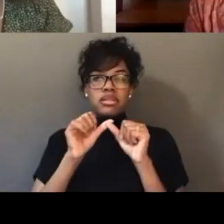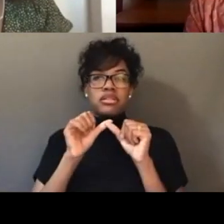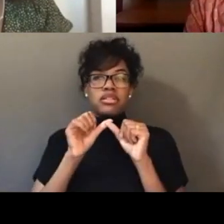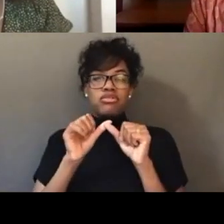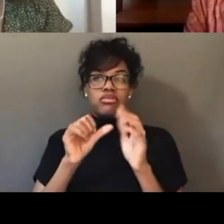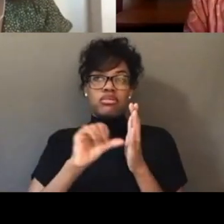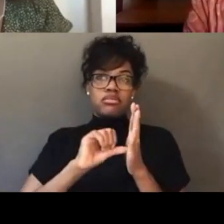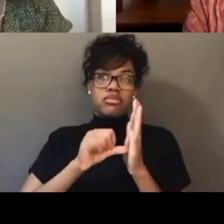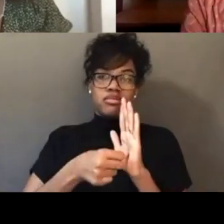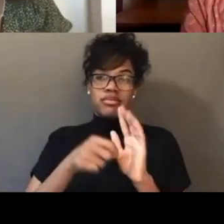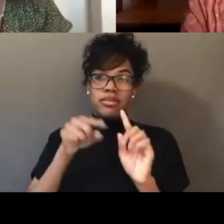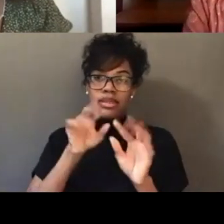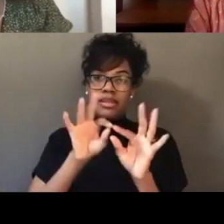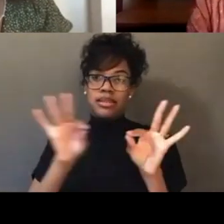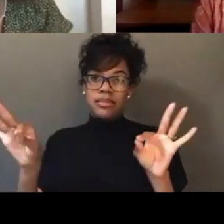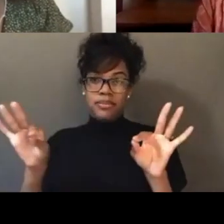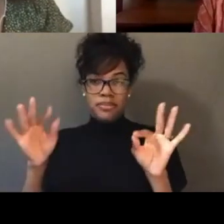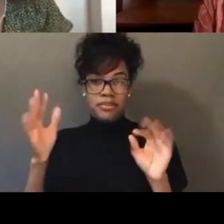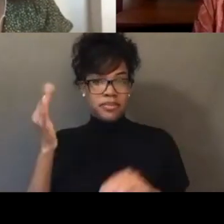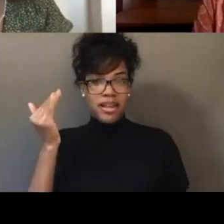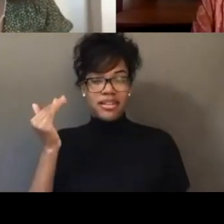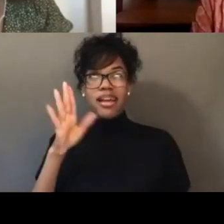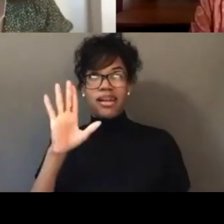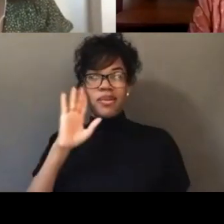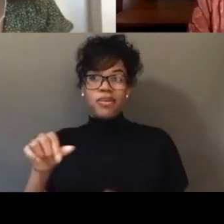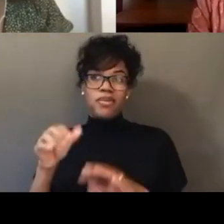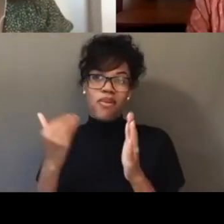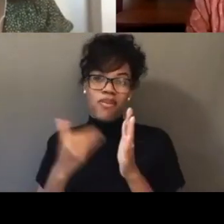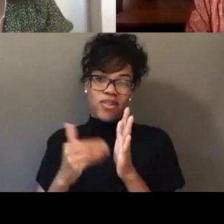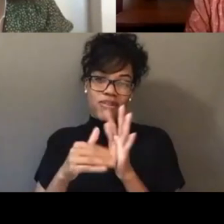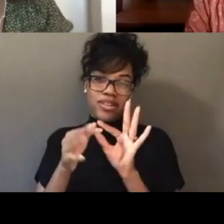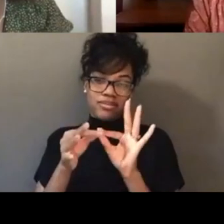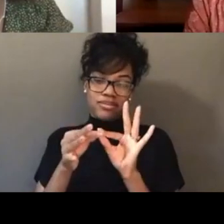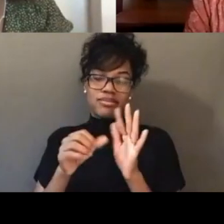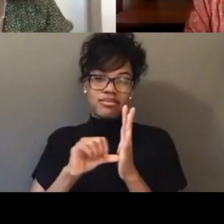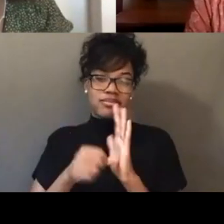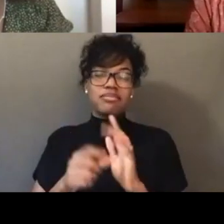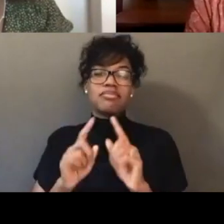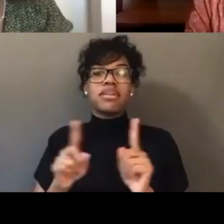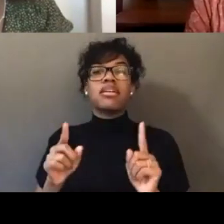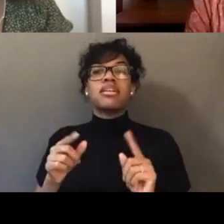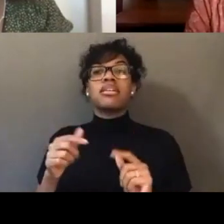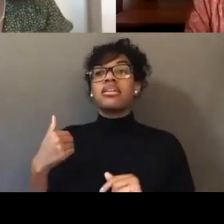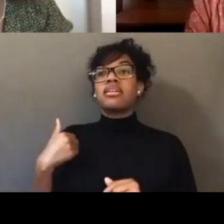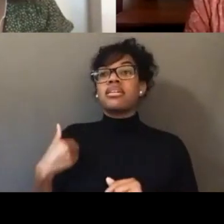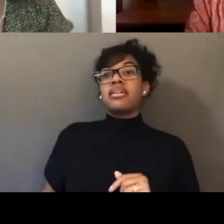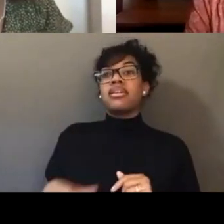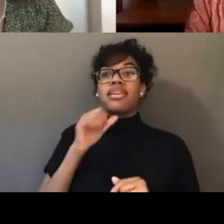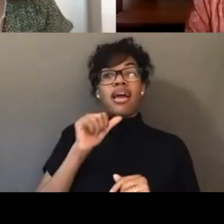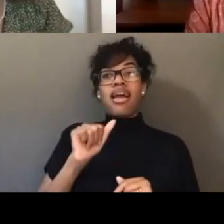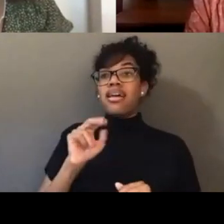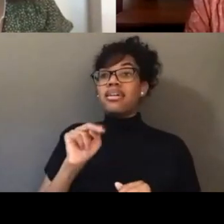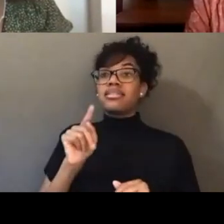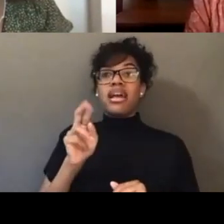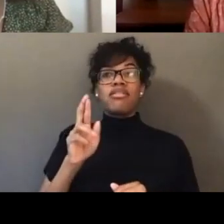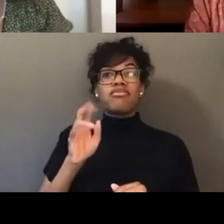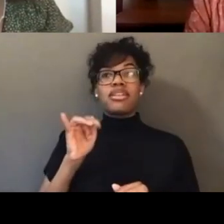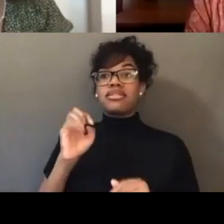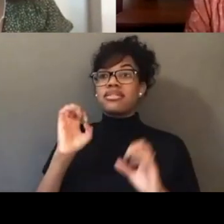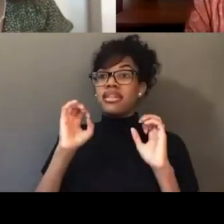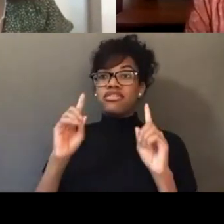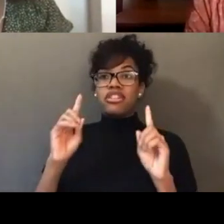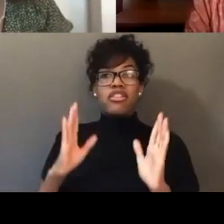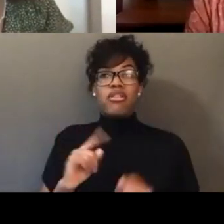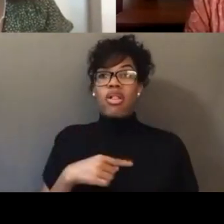record, but anti-racist education is not something that I do individually. So I have my